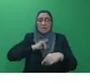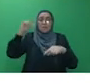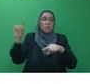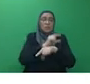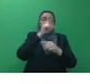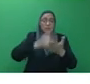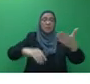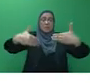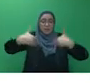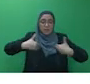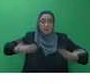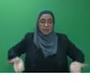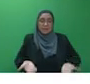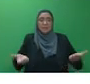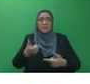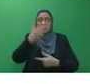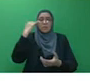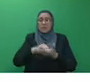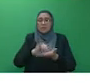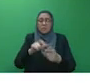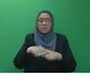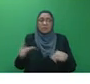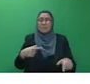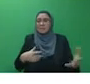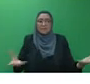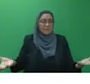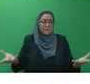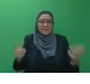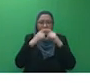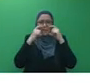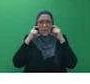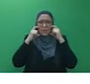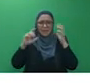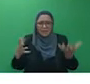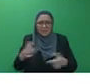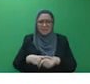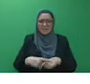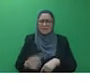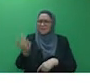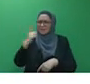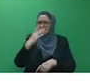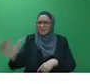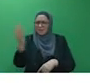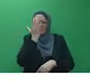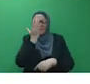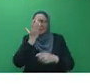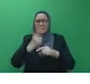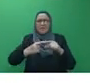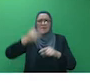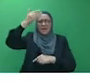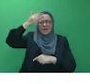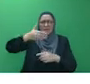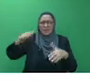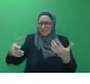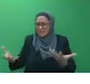uh i have to make do what i have uh here so for the the tupper anyway it was like i was alone at home i didn't have a mask so i went looking